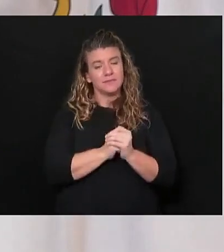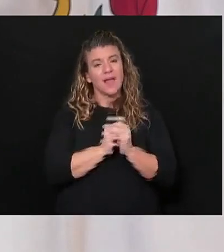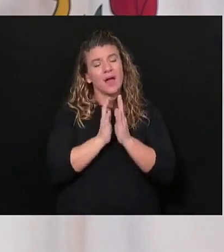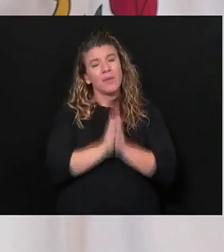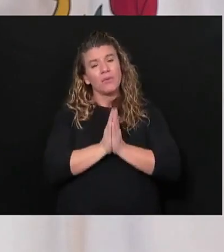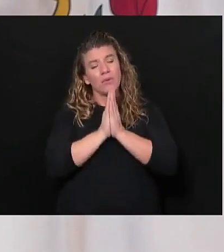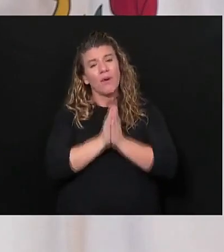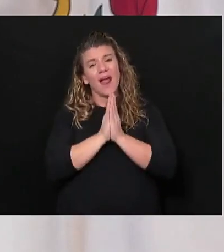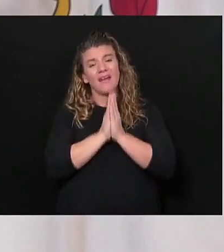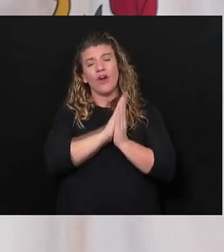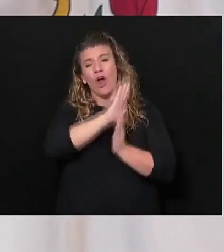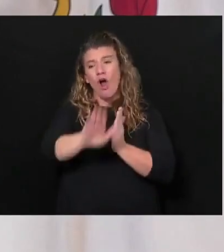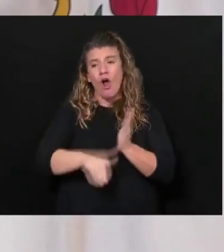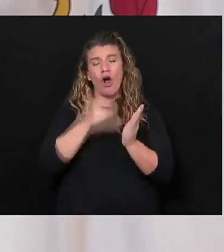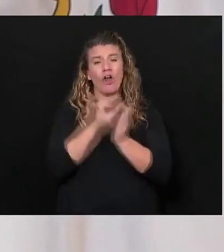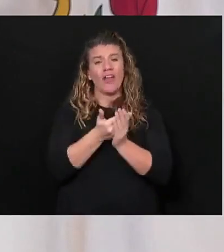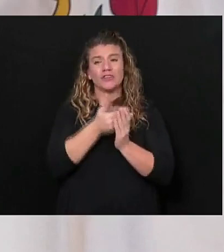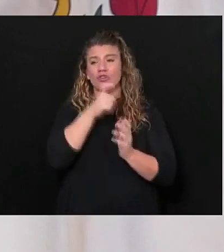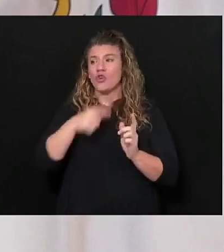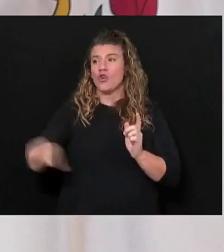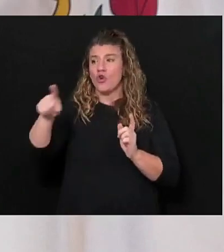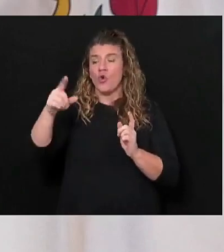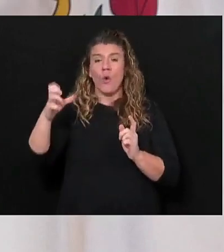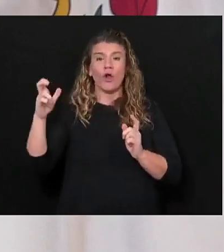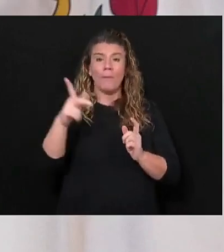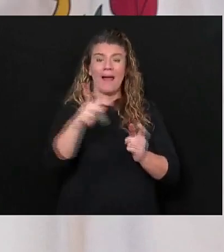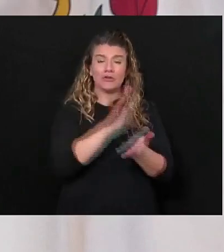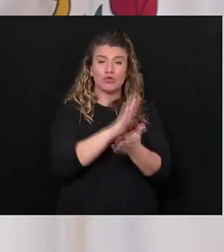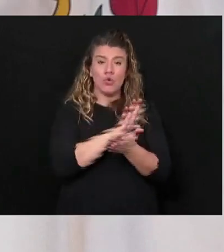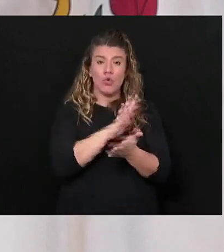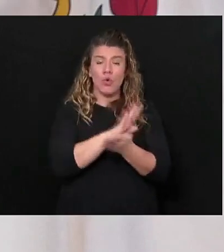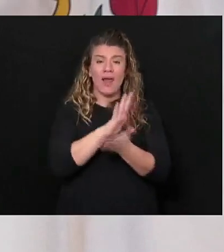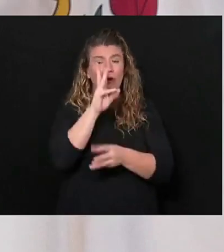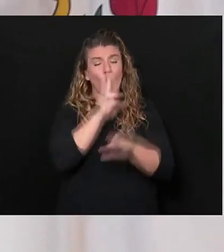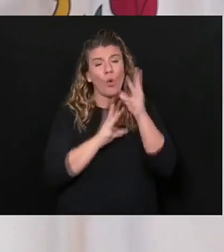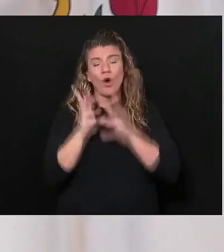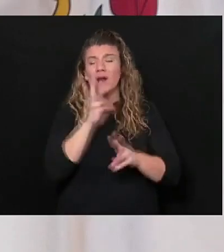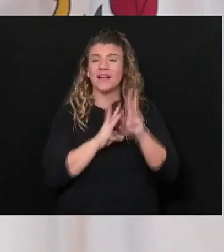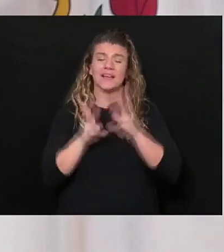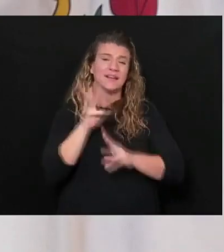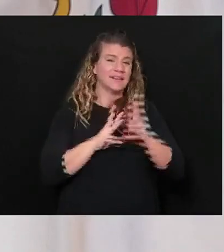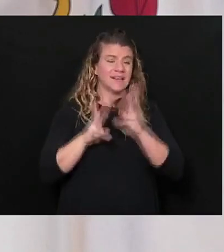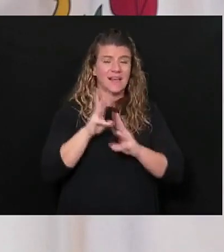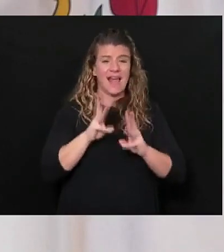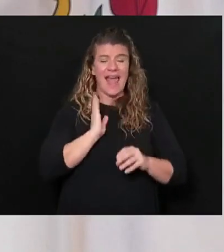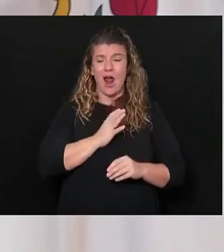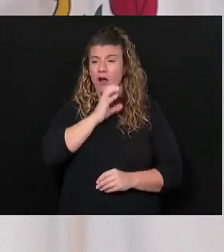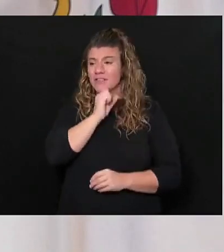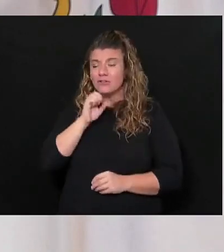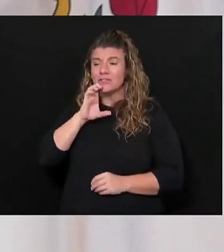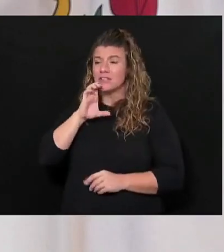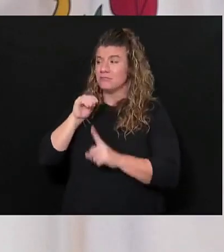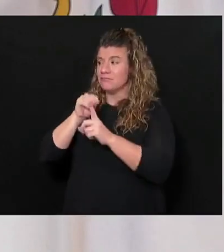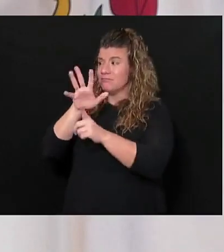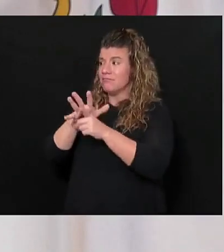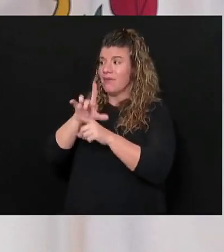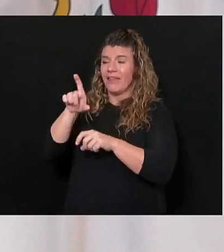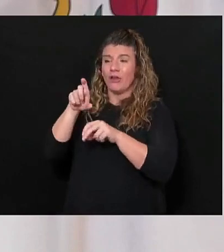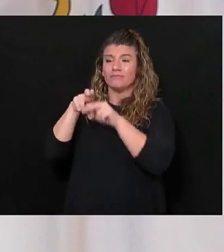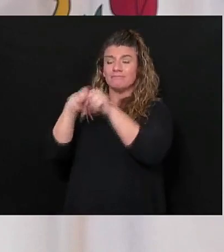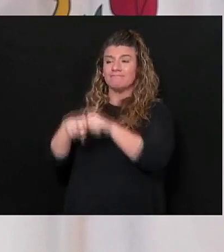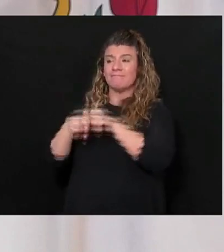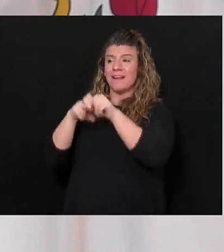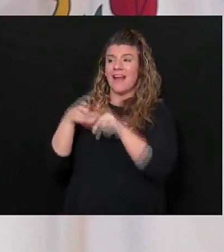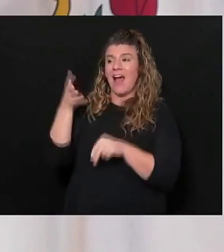for all those that are out there that are wanting to go to school and worried, and especially our elderly that are sitting out there